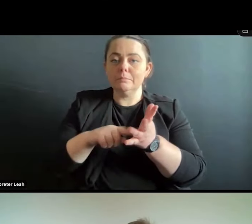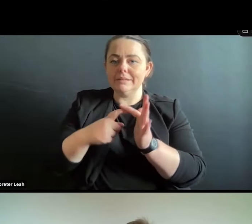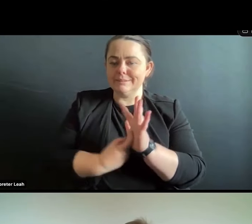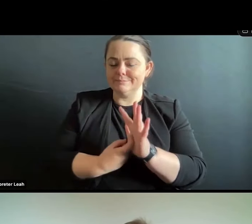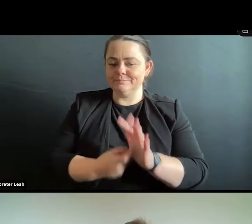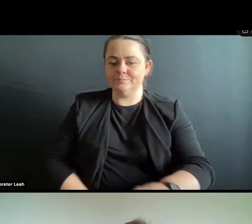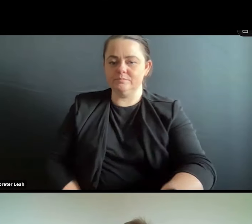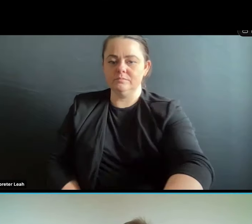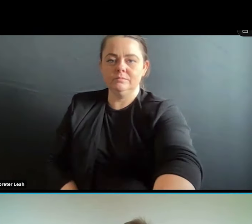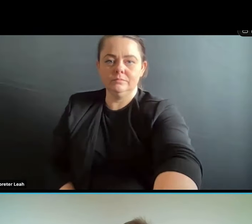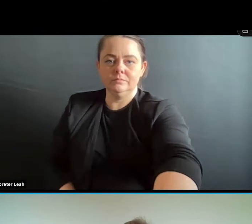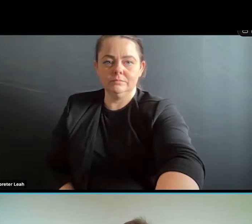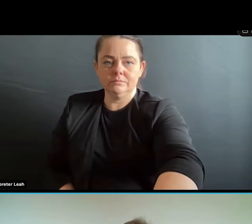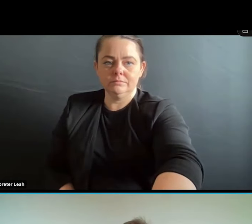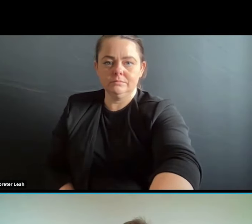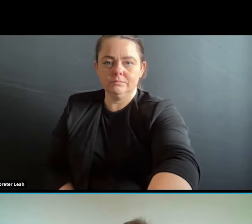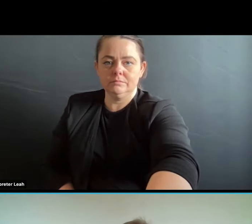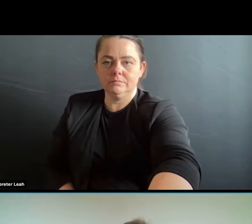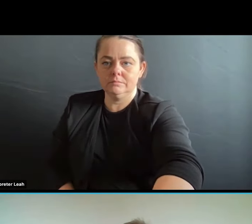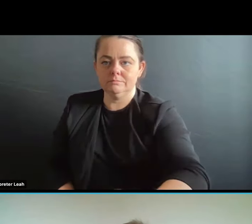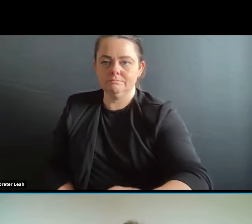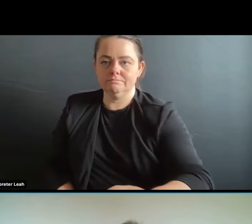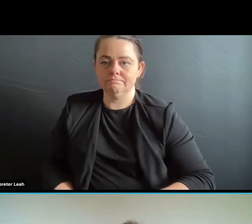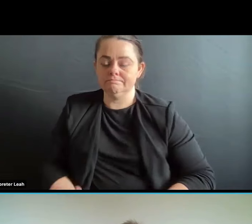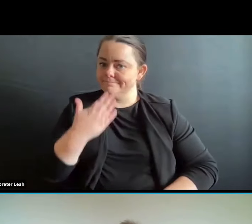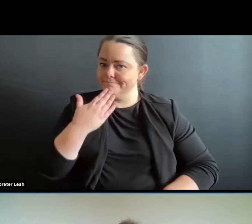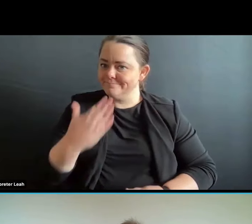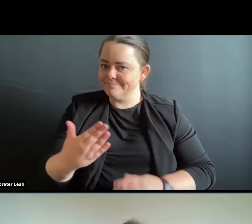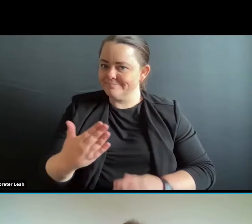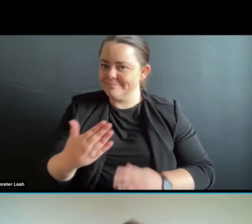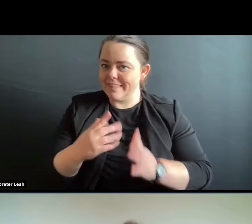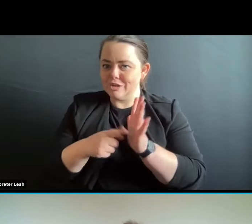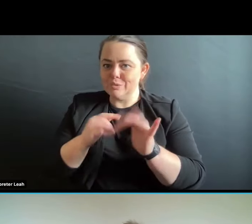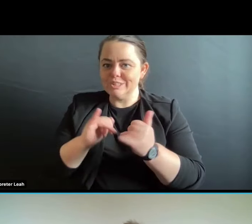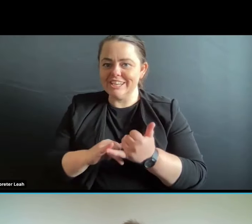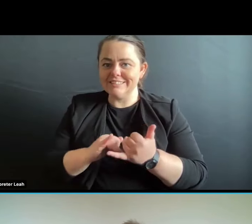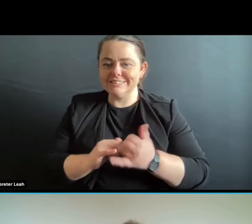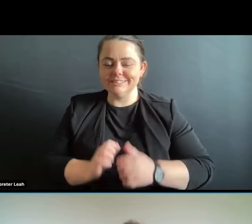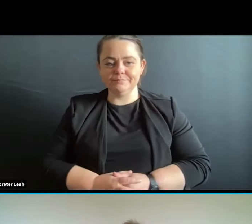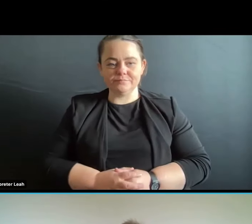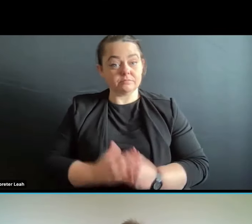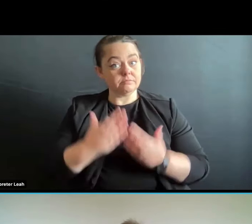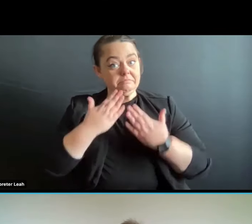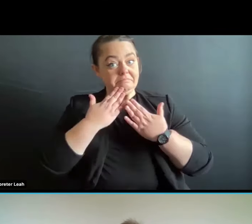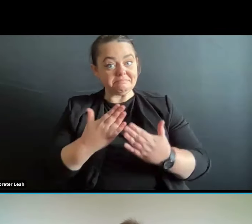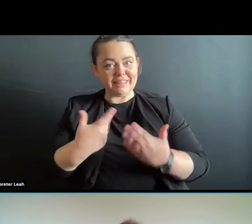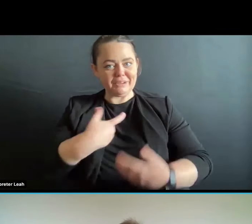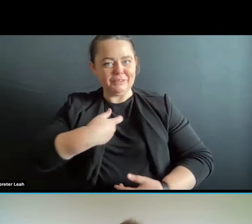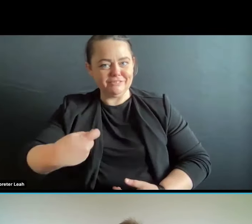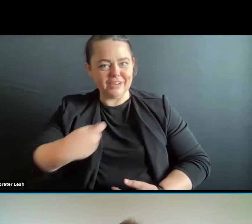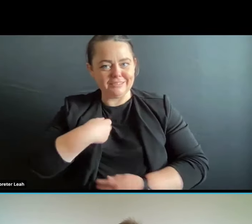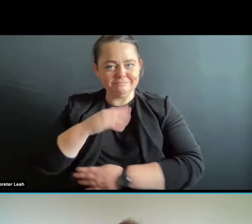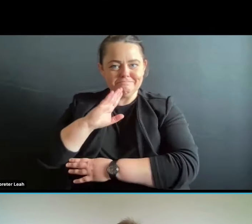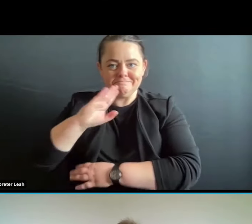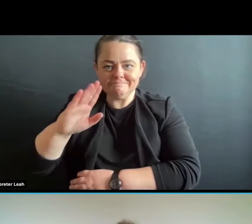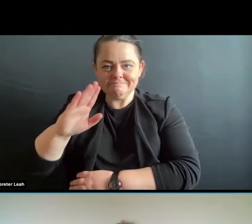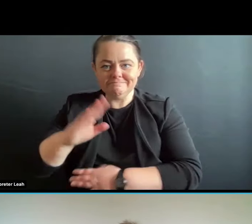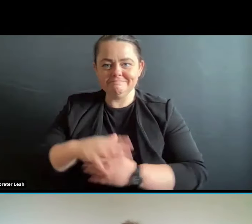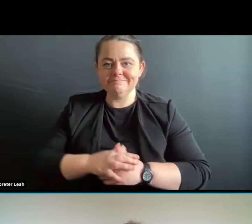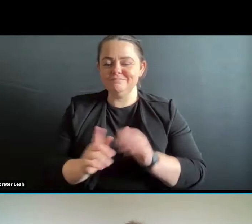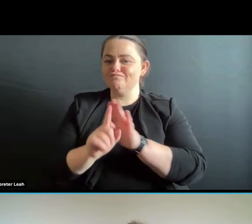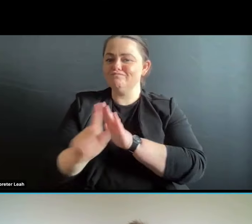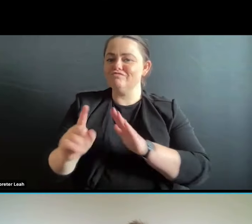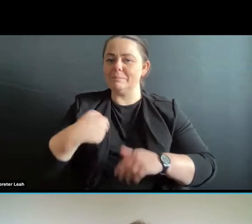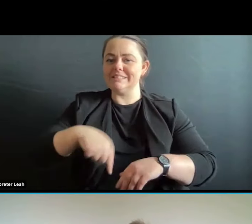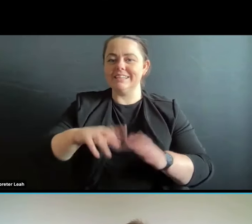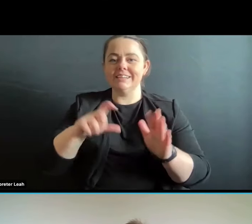Thank you. Thanks, Jess. And look, it's and thanks for the opportunity to come along and speak on behalf of the